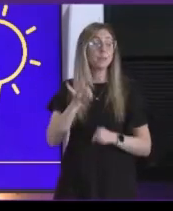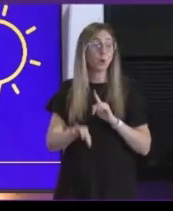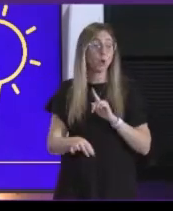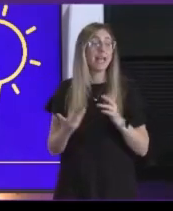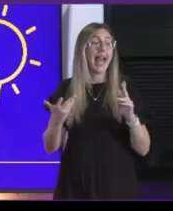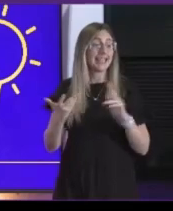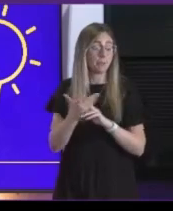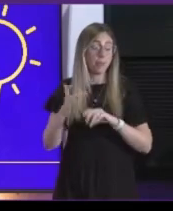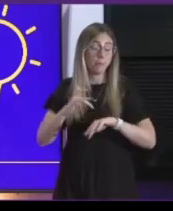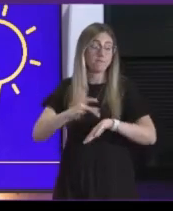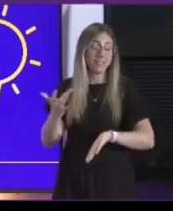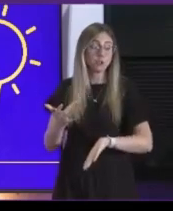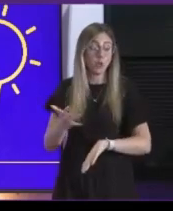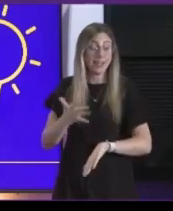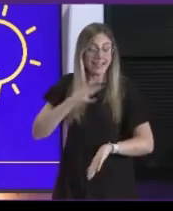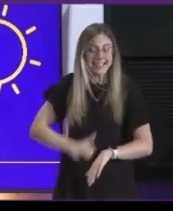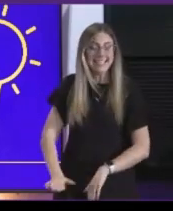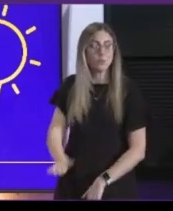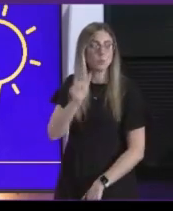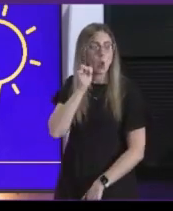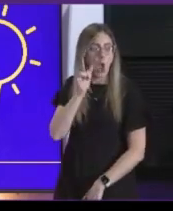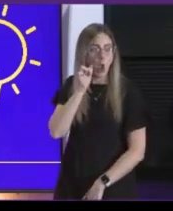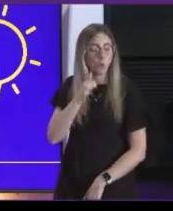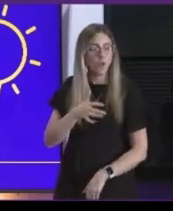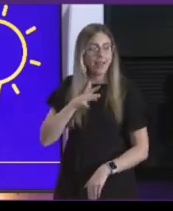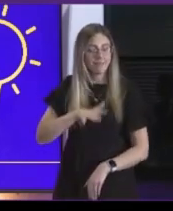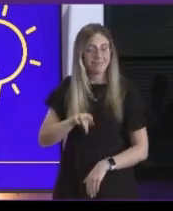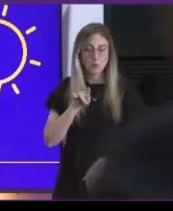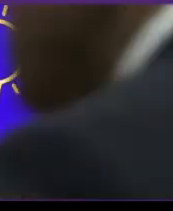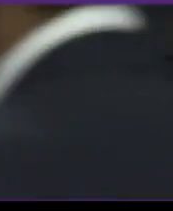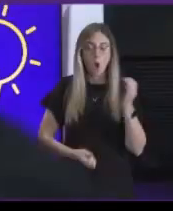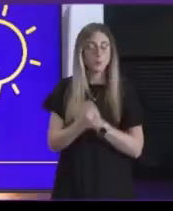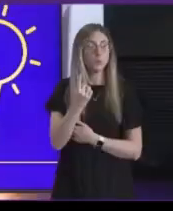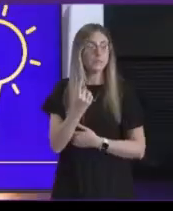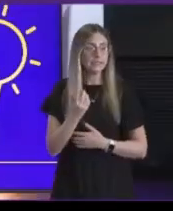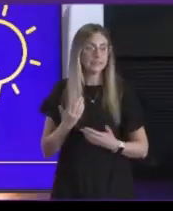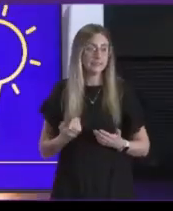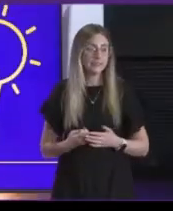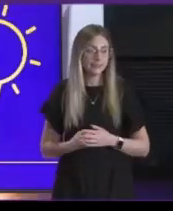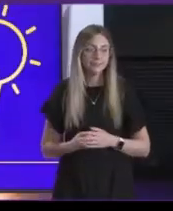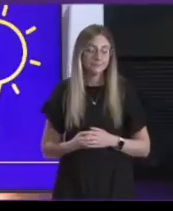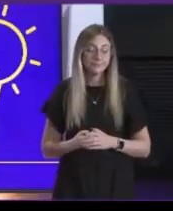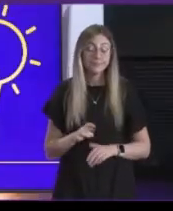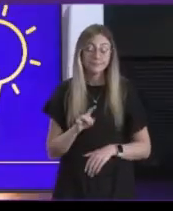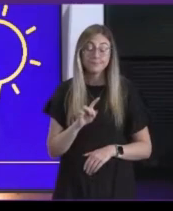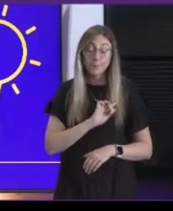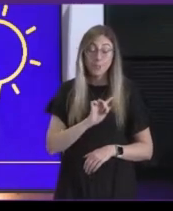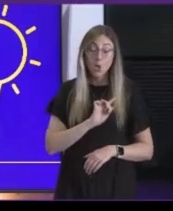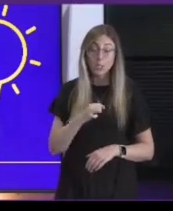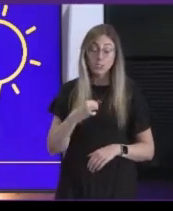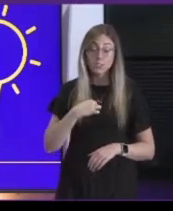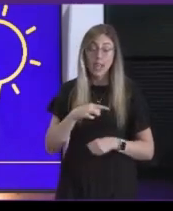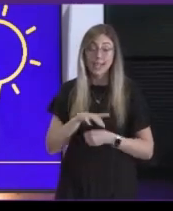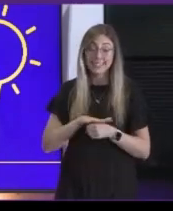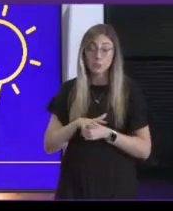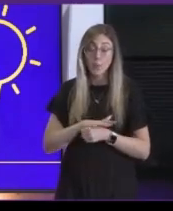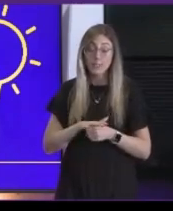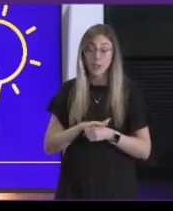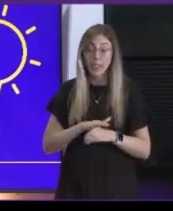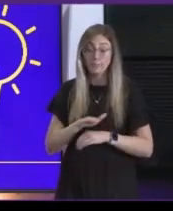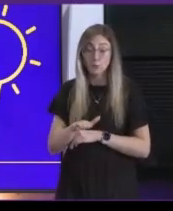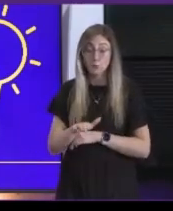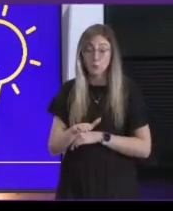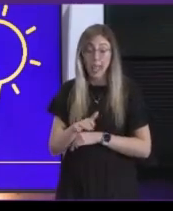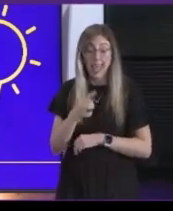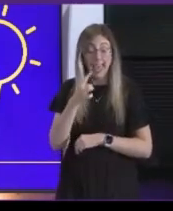professionals really need to know this stuff. You need to see this as an opportunity, because we're going to be in the position of having to work out whether